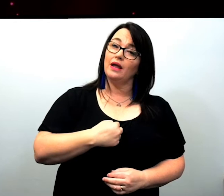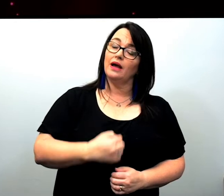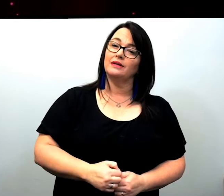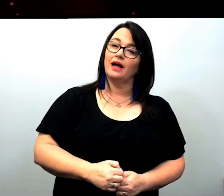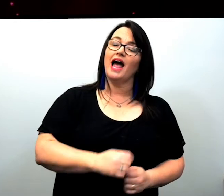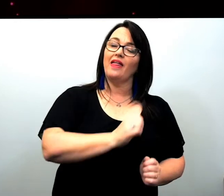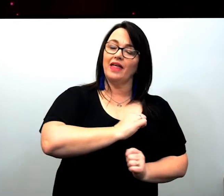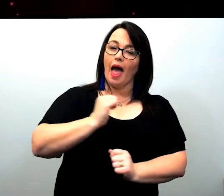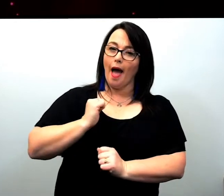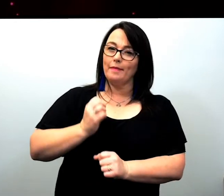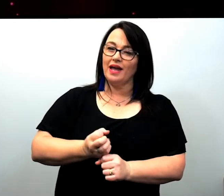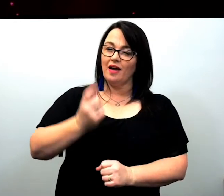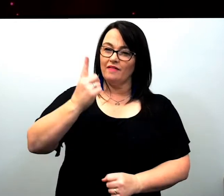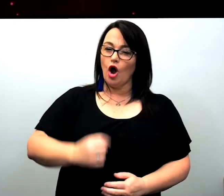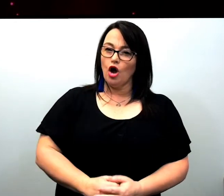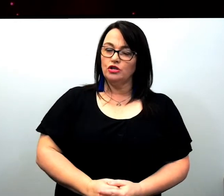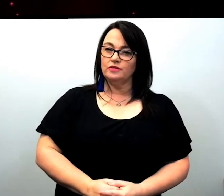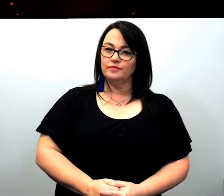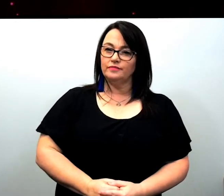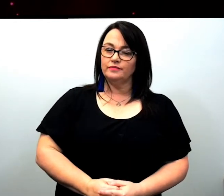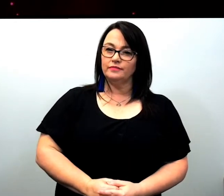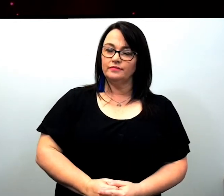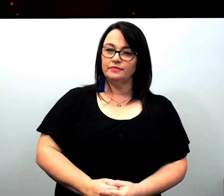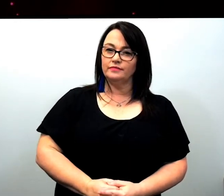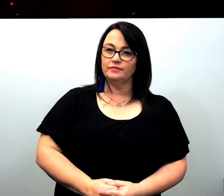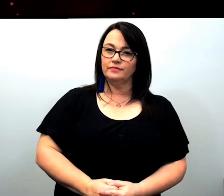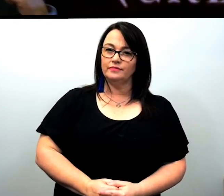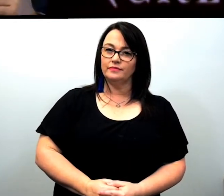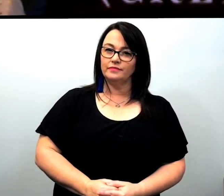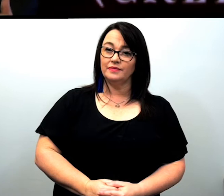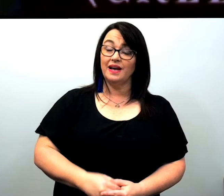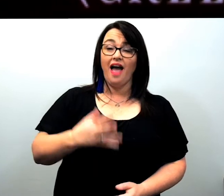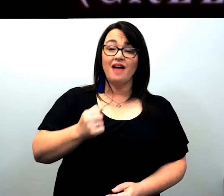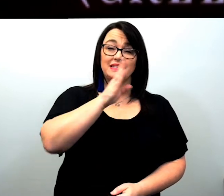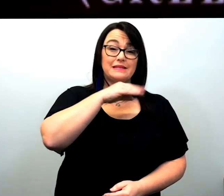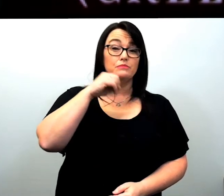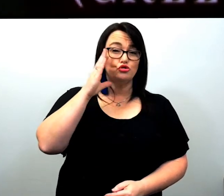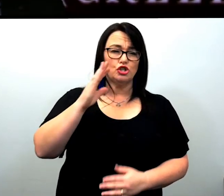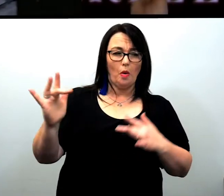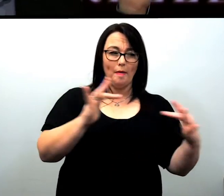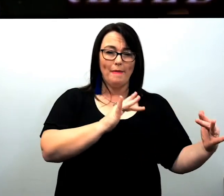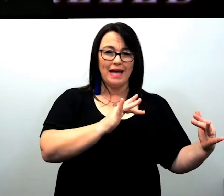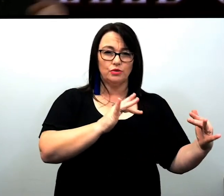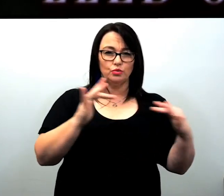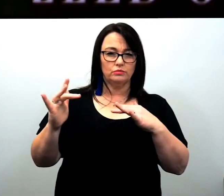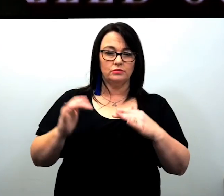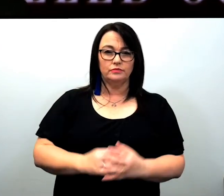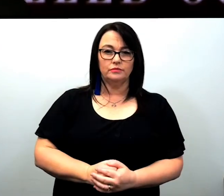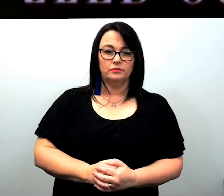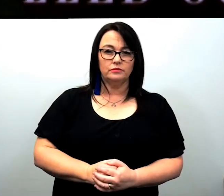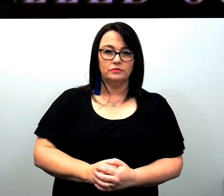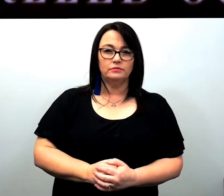that on this rock I'll build my church and the gates of hell will not prevail. So there is a spiritual battle, but he says, I'll give you the keys of the